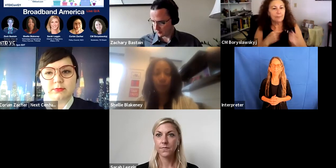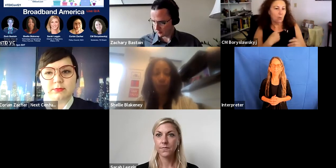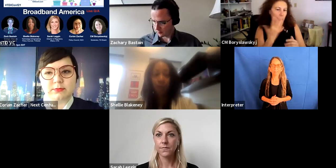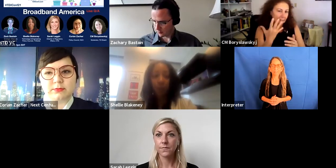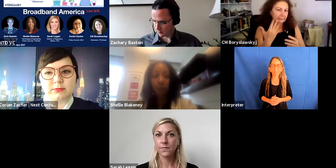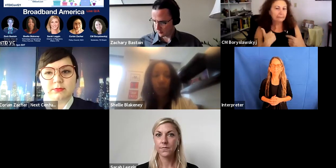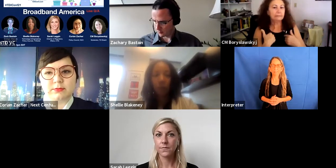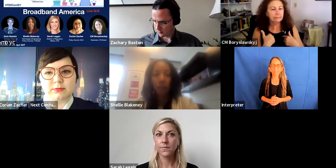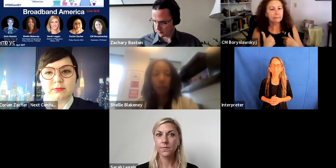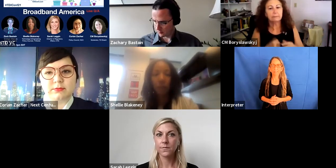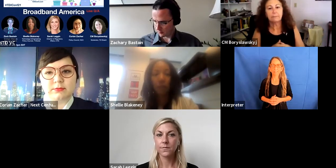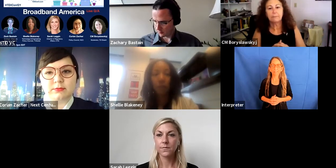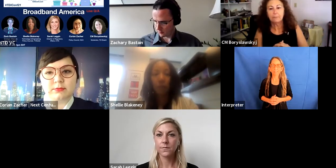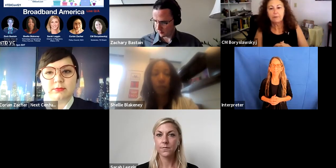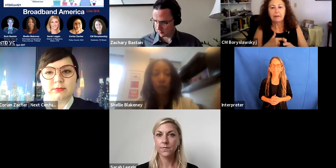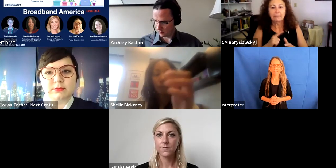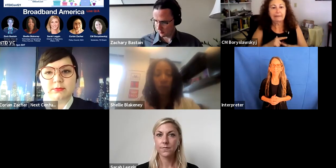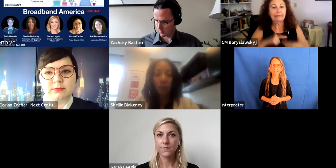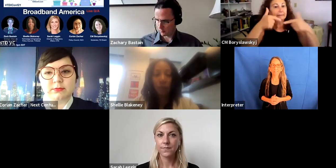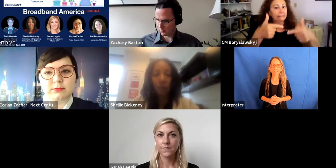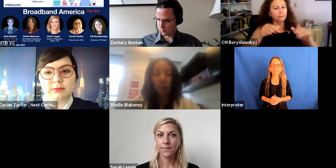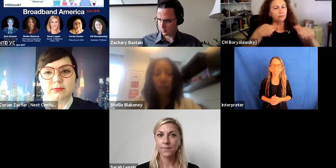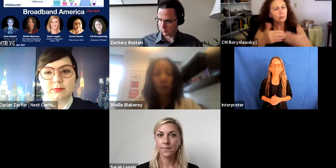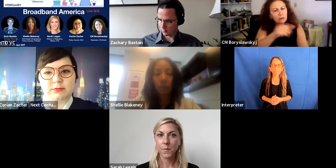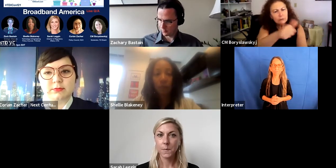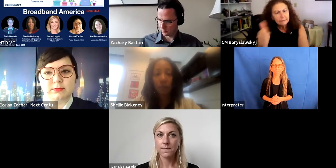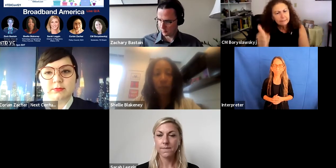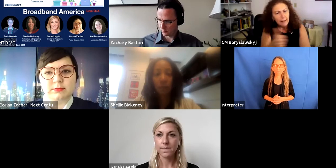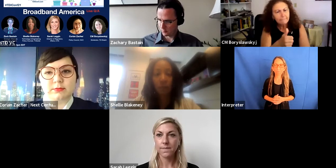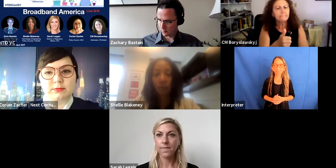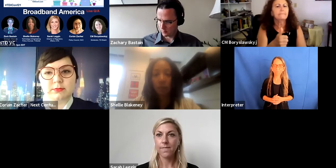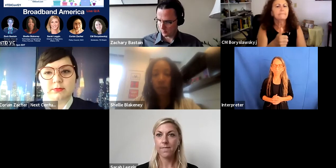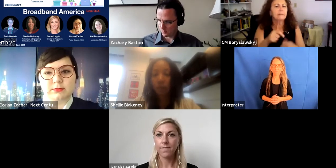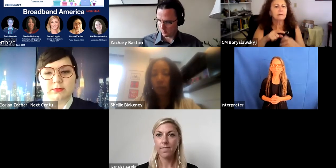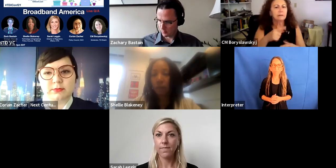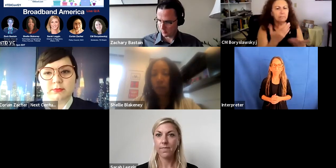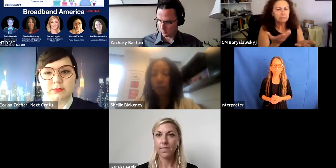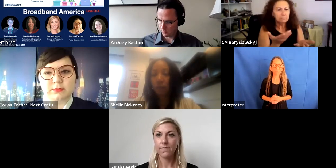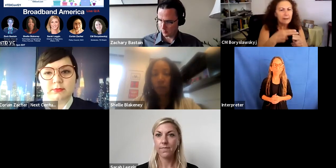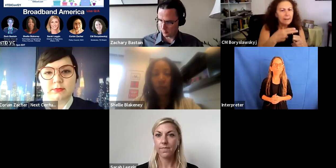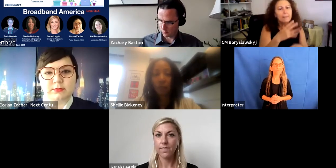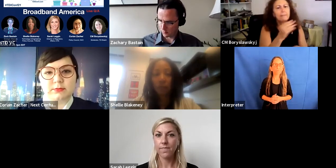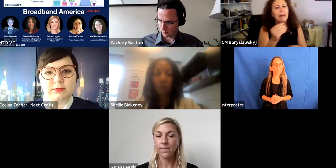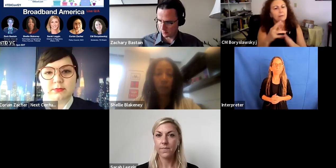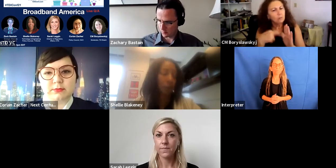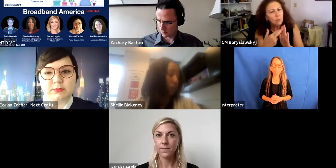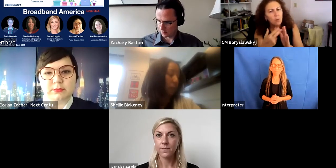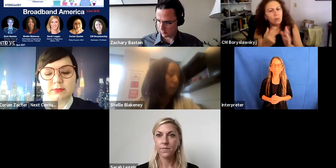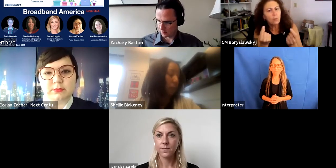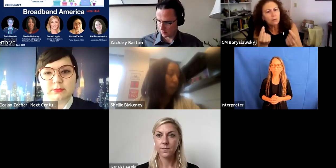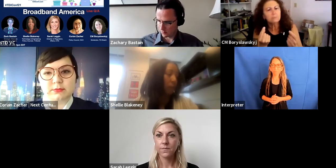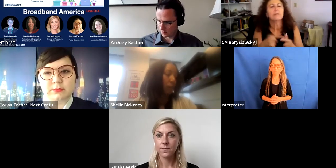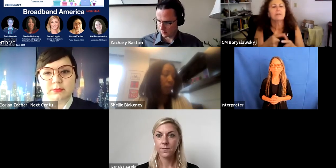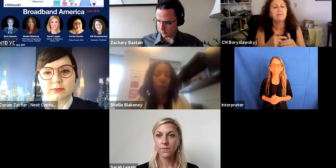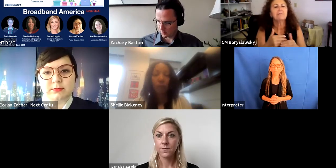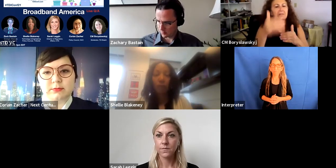some books. I am also white. So go ahead and introduce yourselves on the